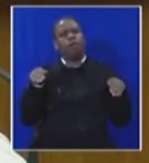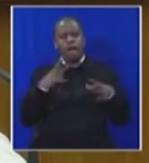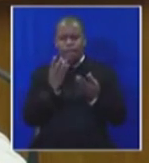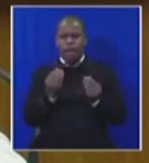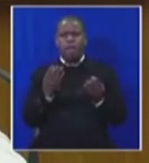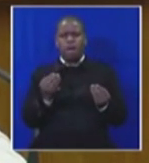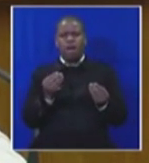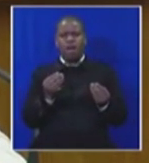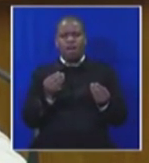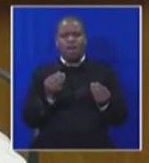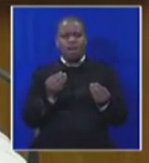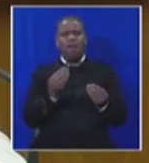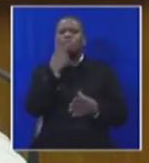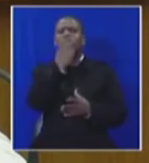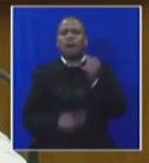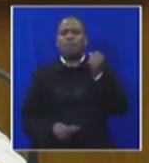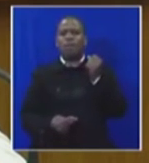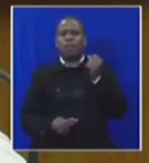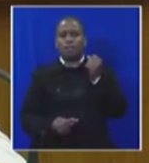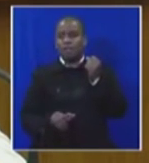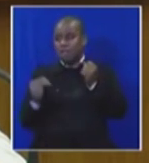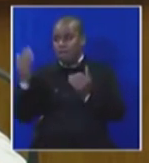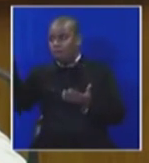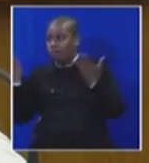of adults. In 2015, as many as